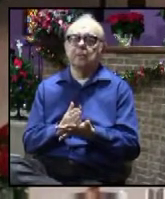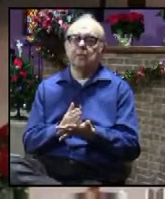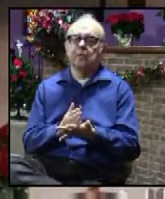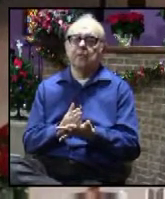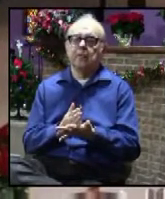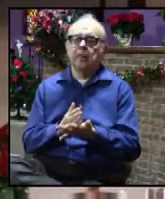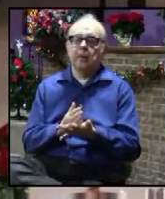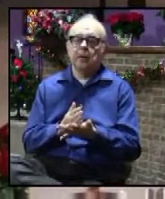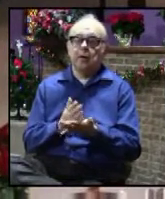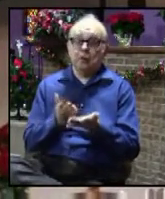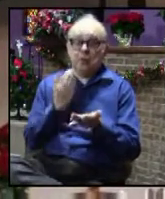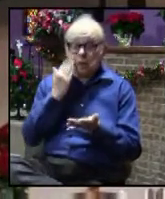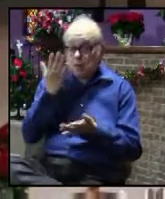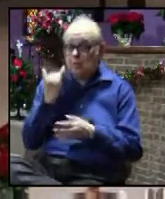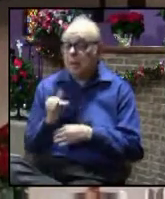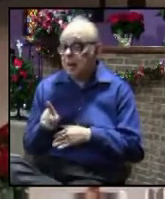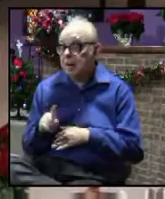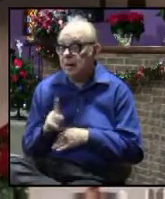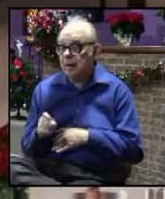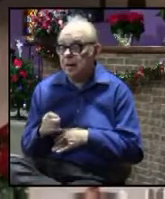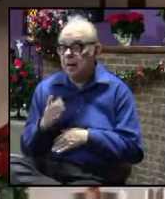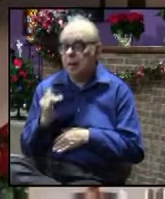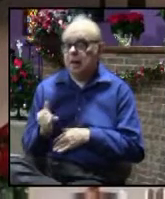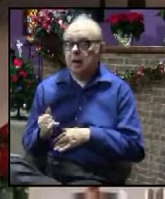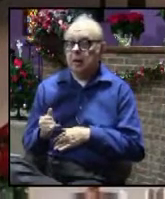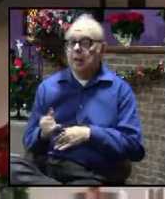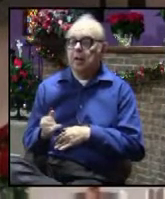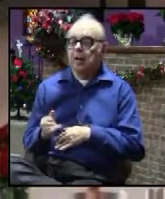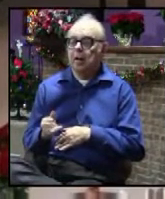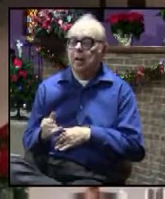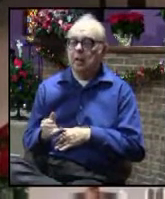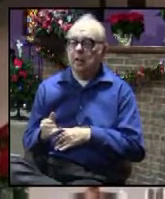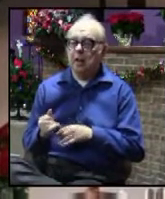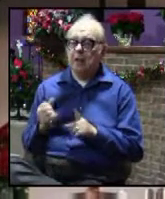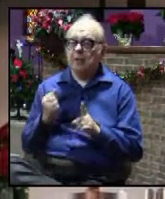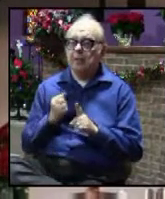You want to know why? Because the beat of the law